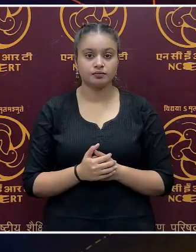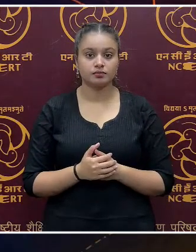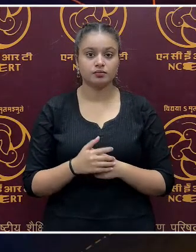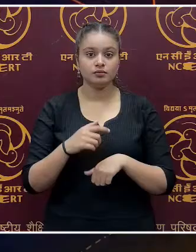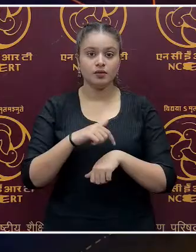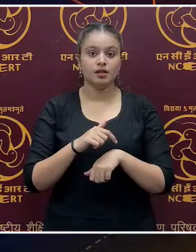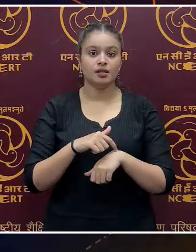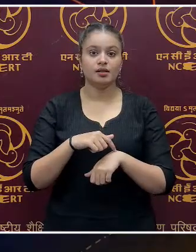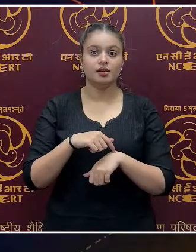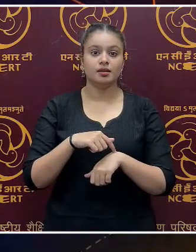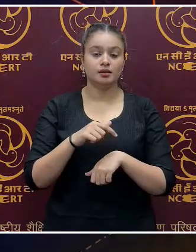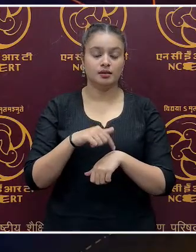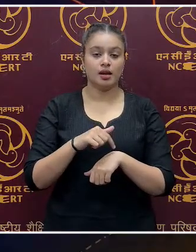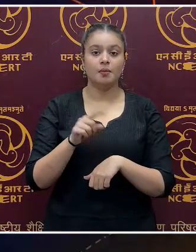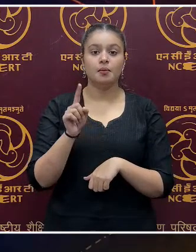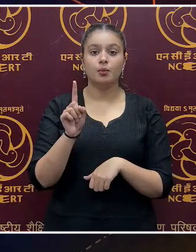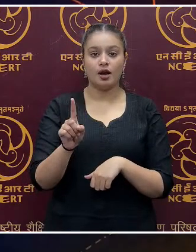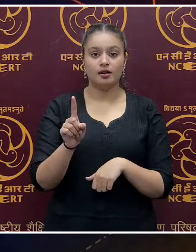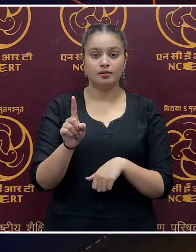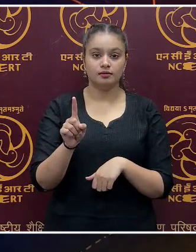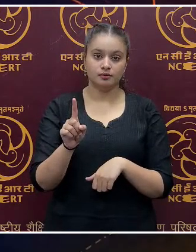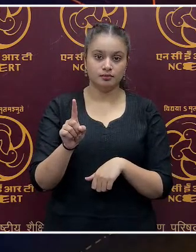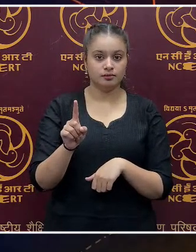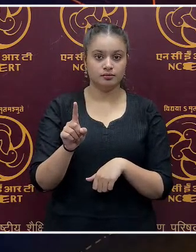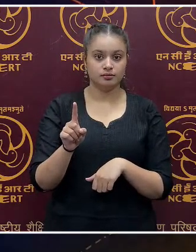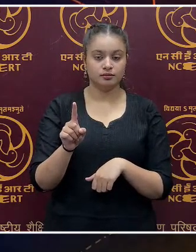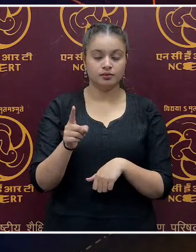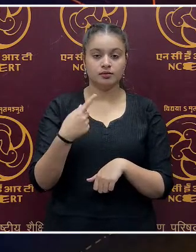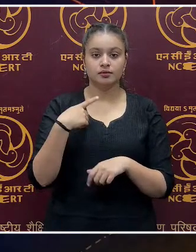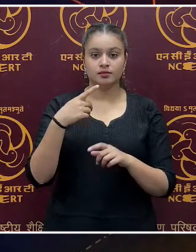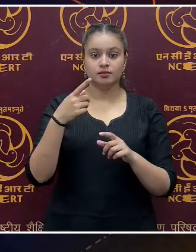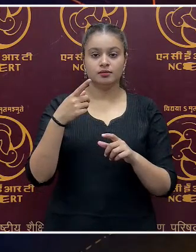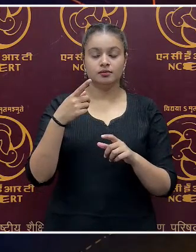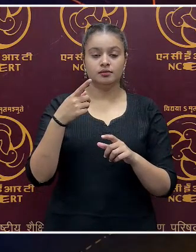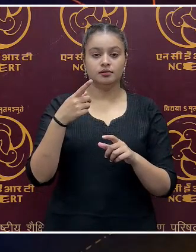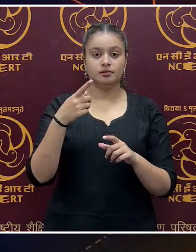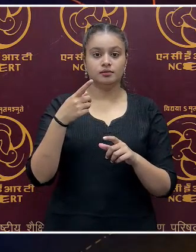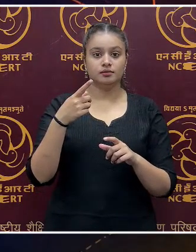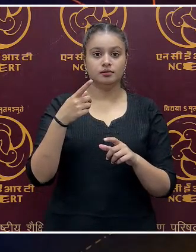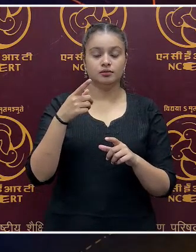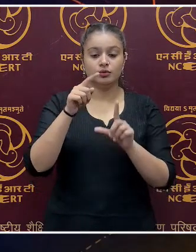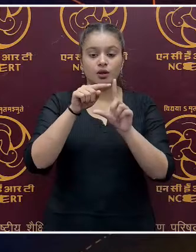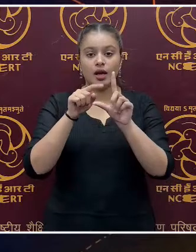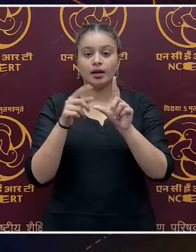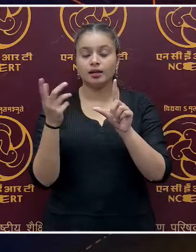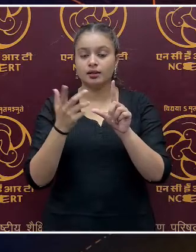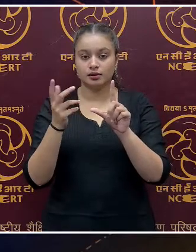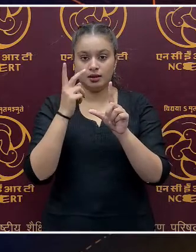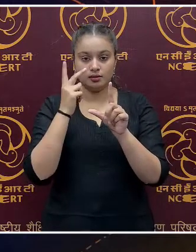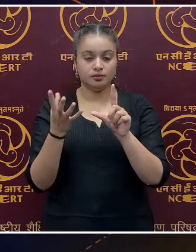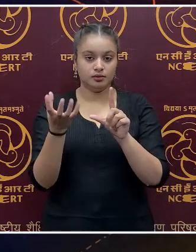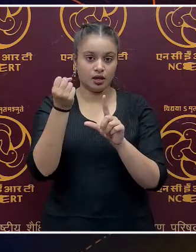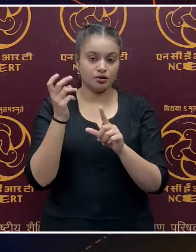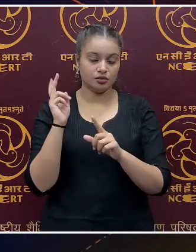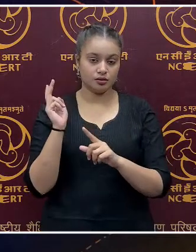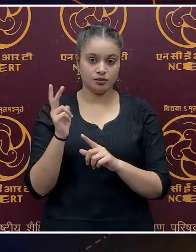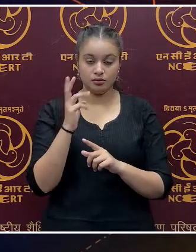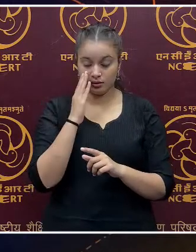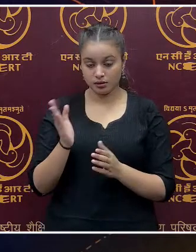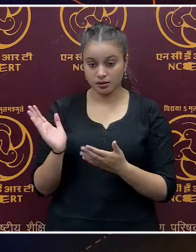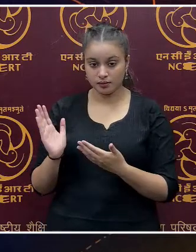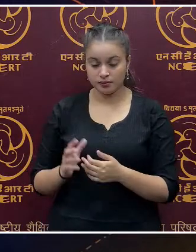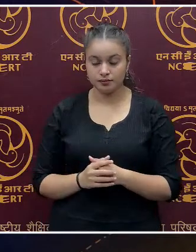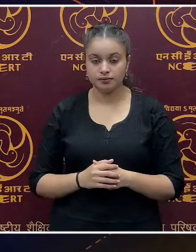o'clock. So we have to drag the protractor here and coincide with